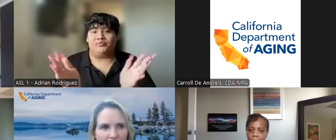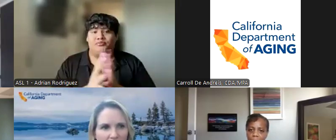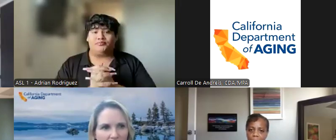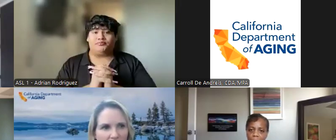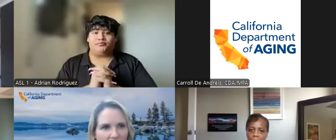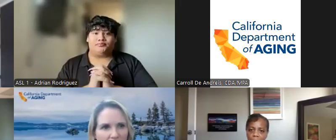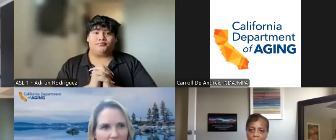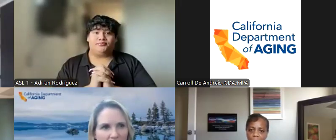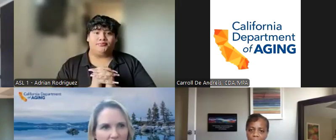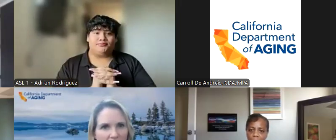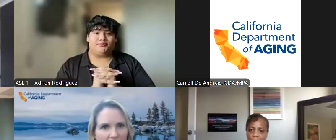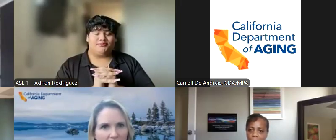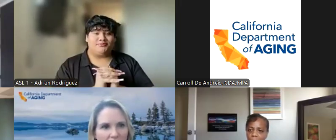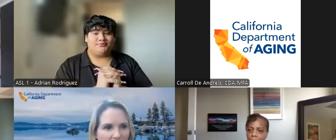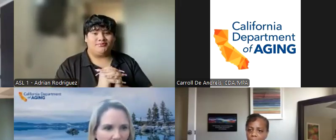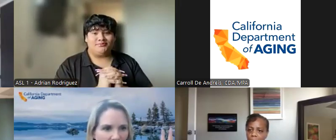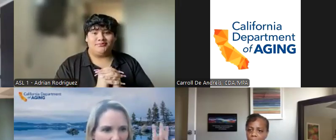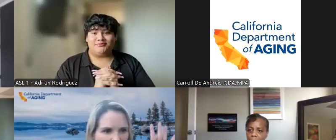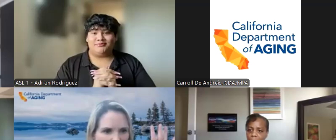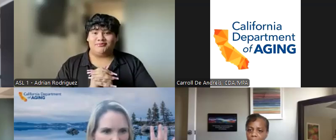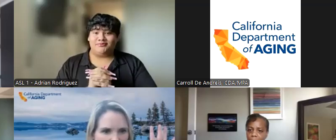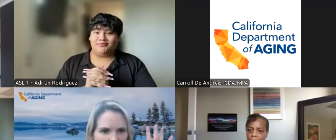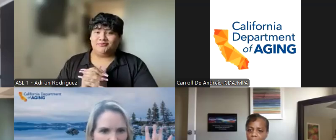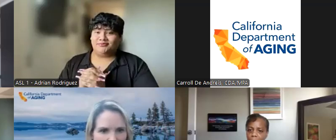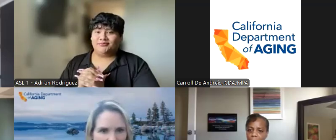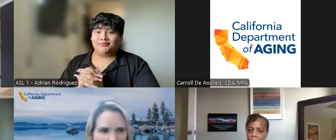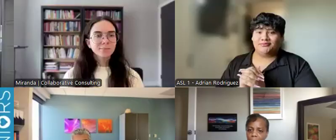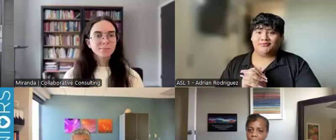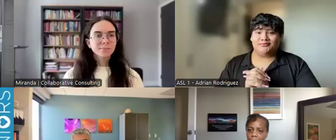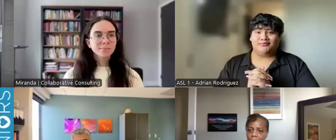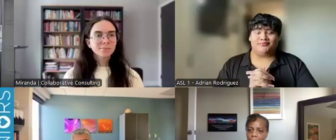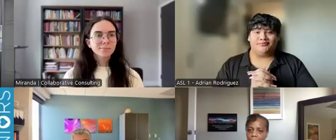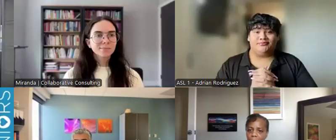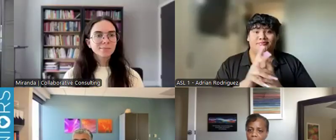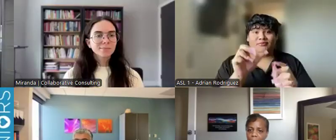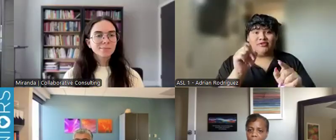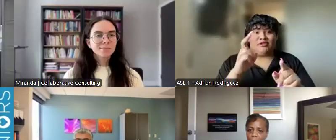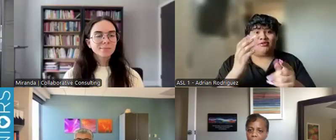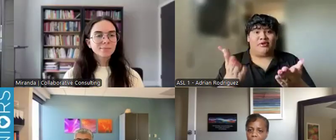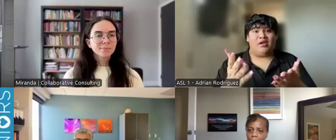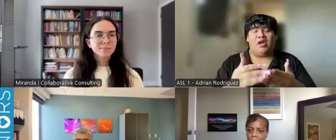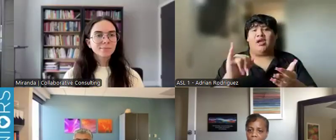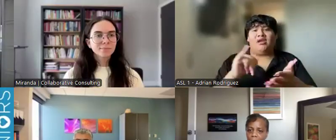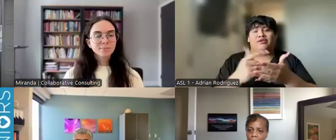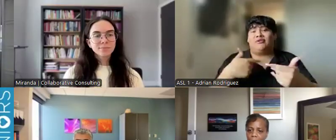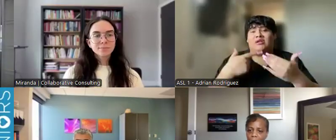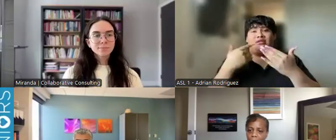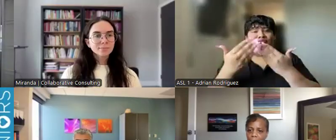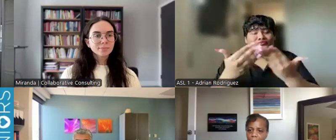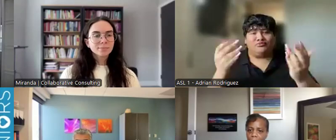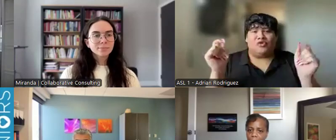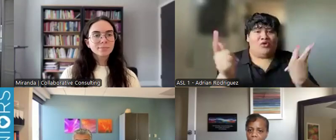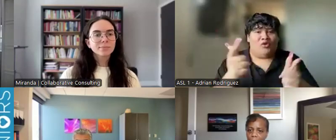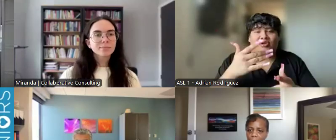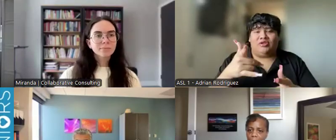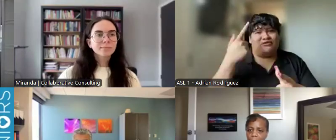Go ahead, Sarah. So I really appreciate this conversation so